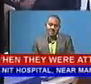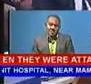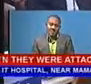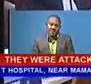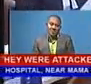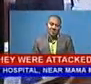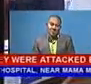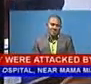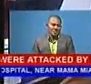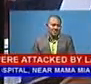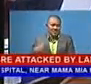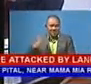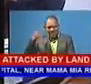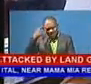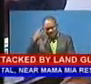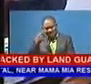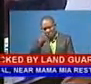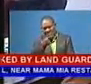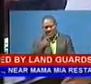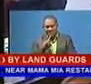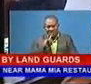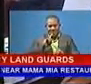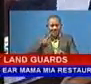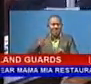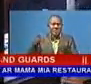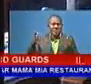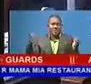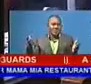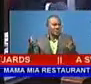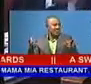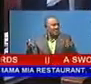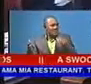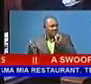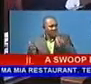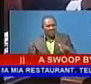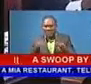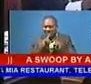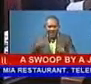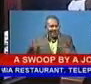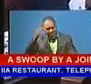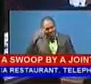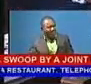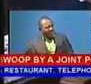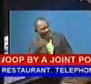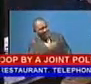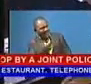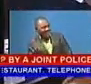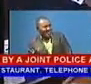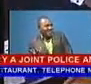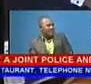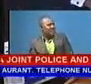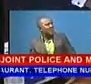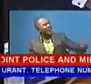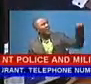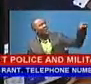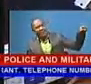a ruling has been given. Mr. Lita is fond of answering matters that he should not be answering. That is a matter